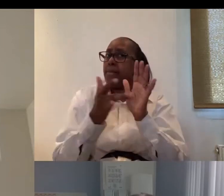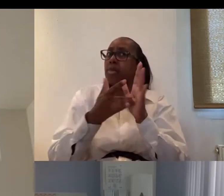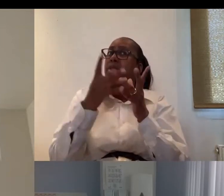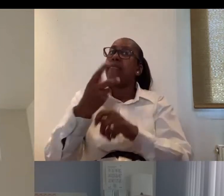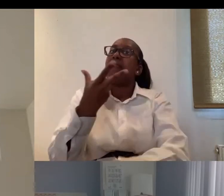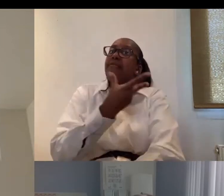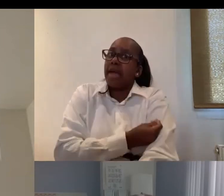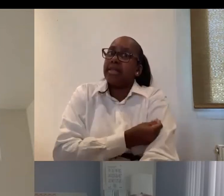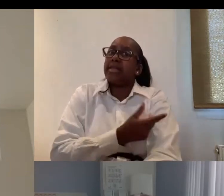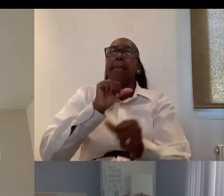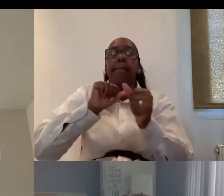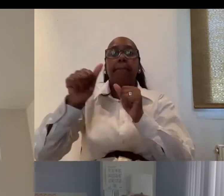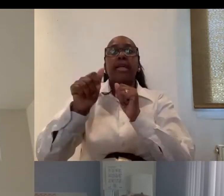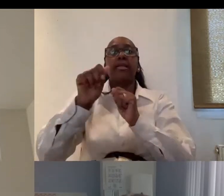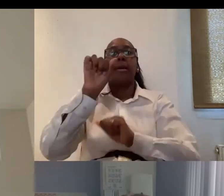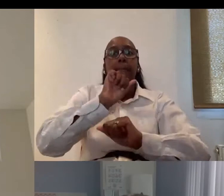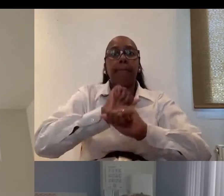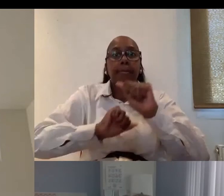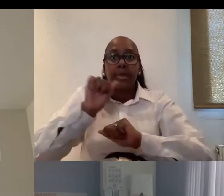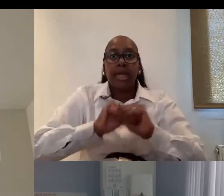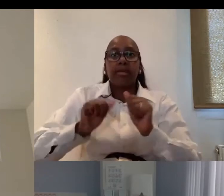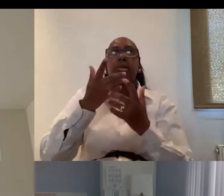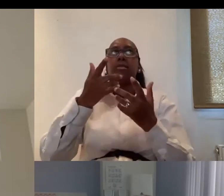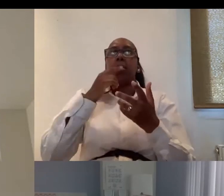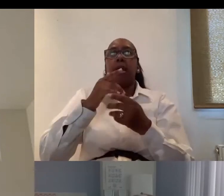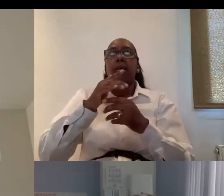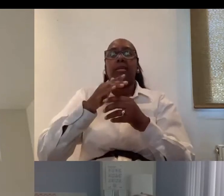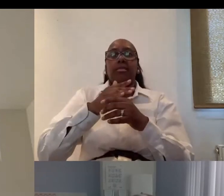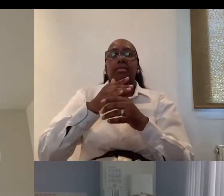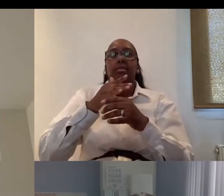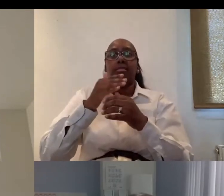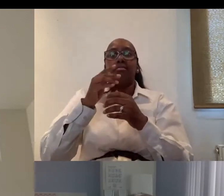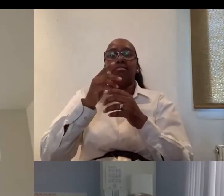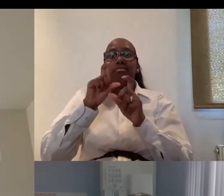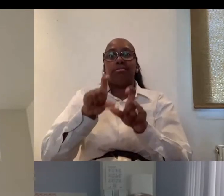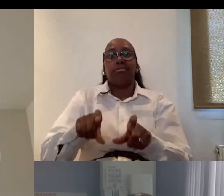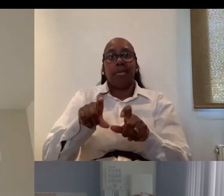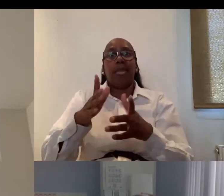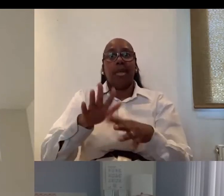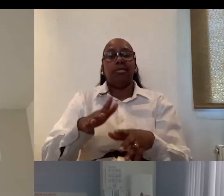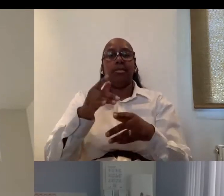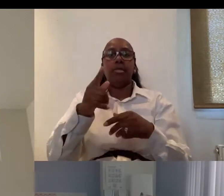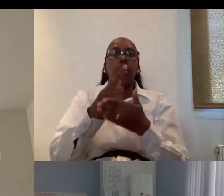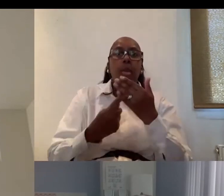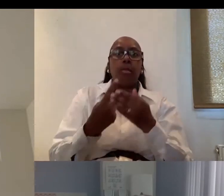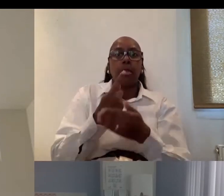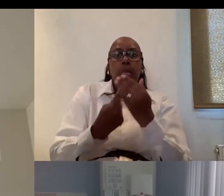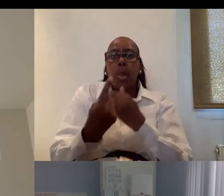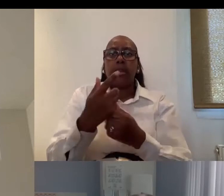to give you better protection that will last longer. And obviously it's not just about protecting